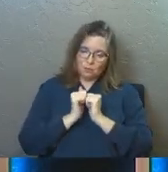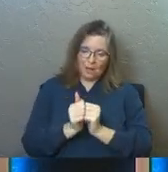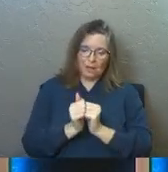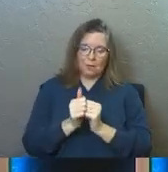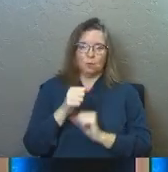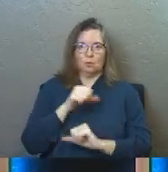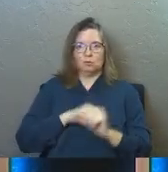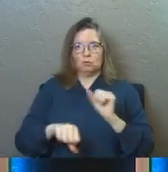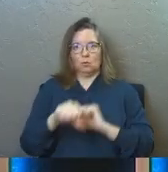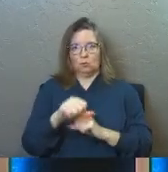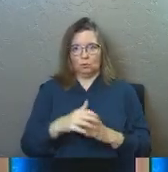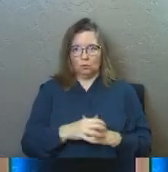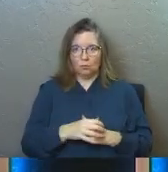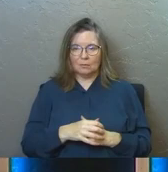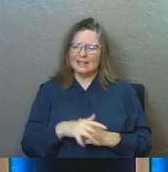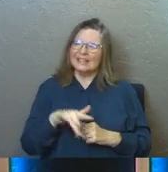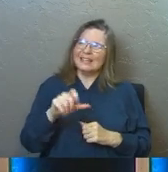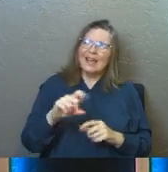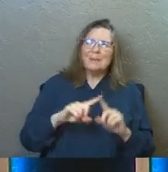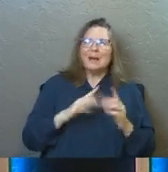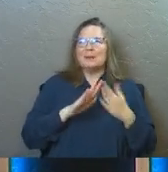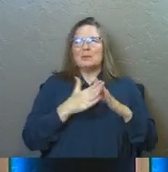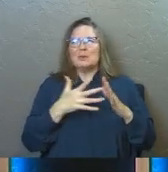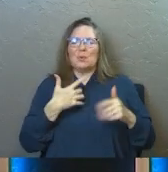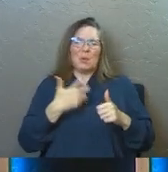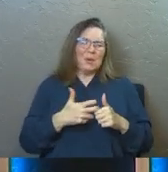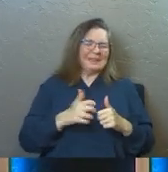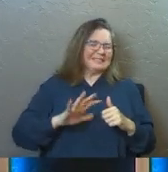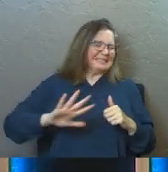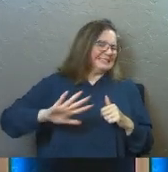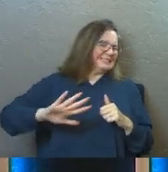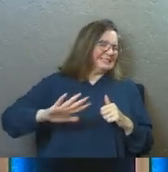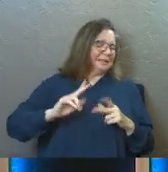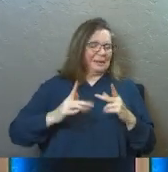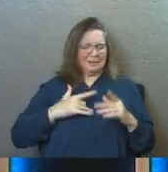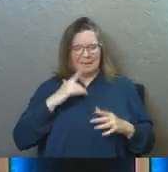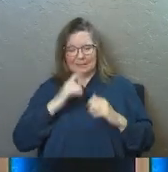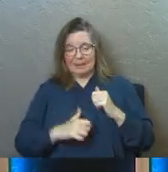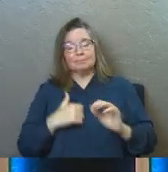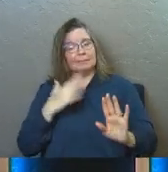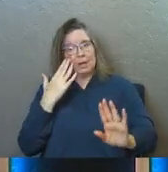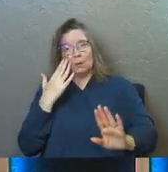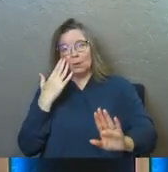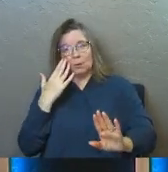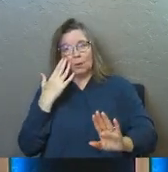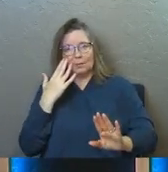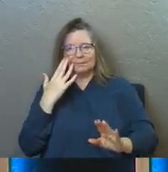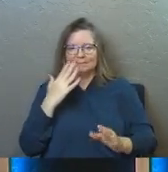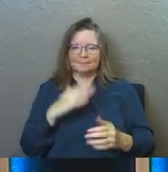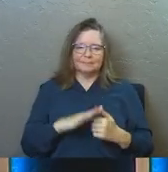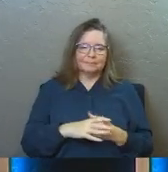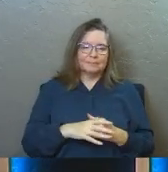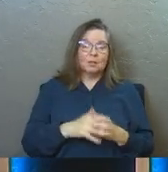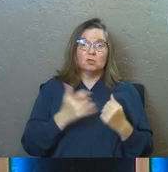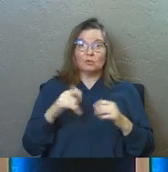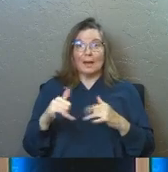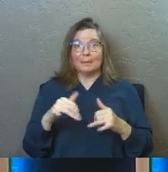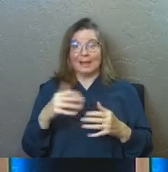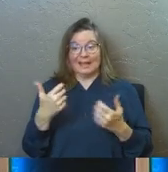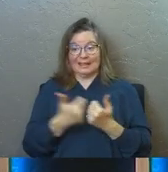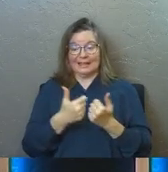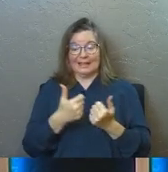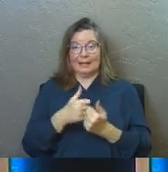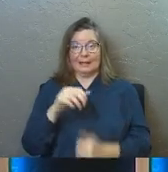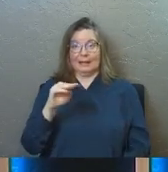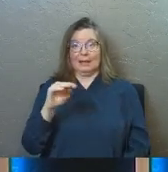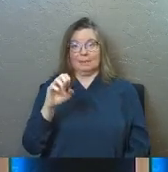together with one another. You're like, yeah, but dude, community is so hard. Like, people are mean. I know it, dude. And you're like, yeah, community's not that bad. Try playing Monopoly with